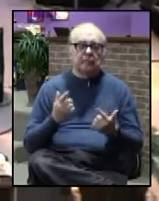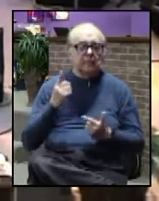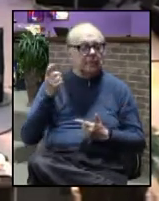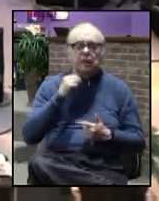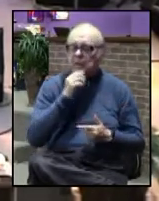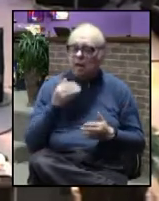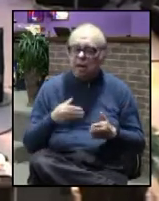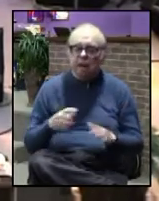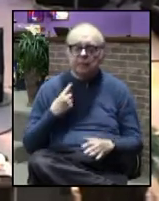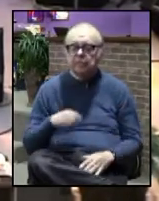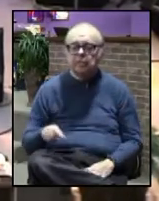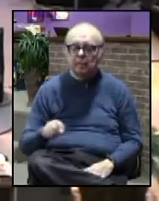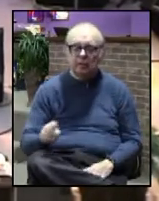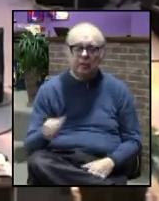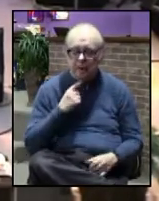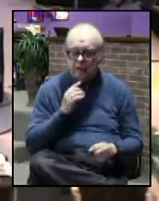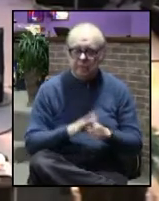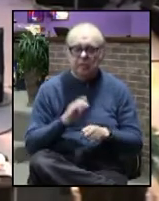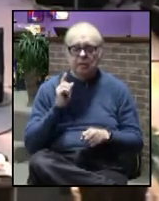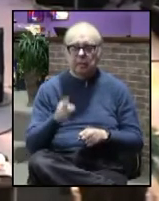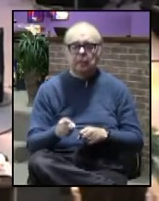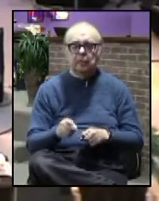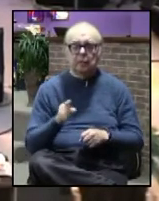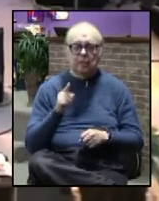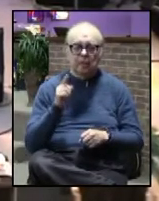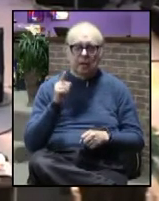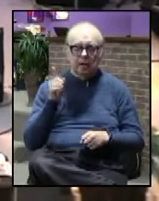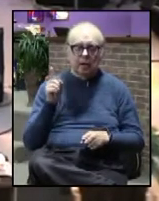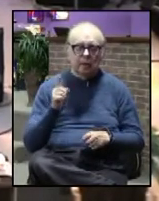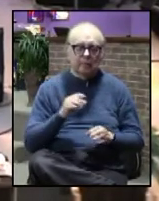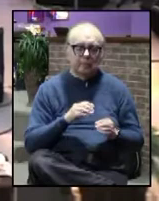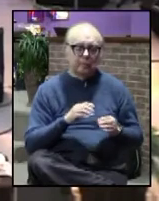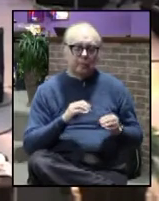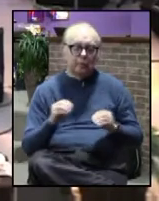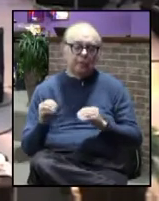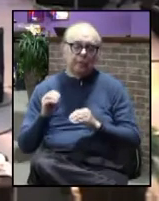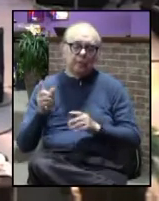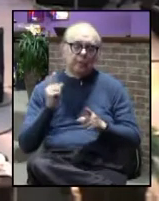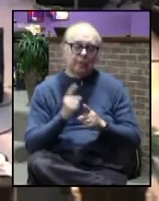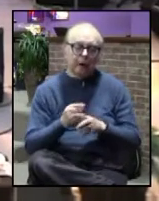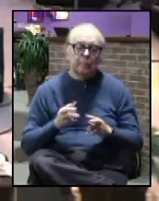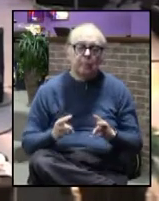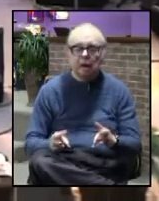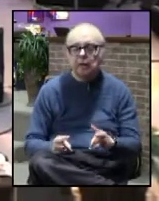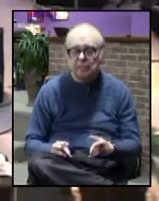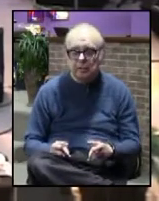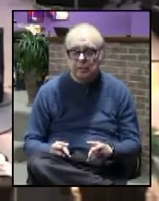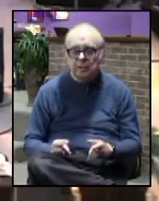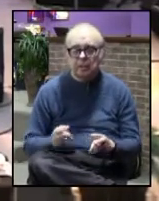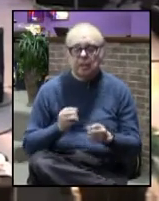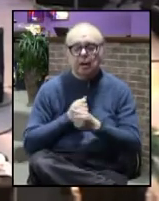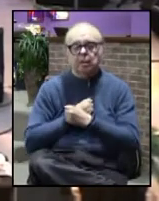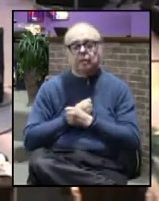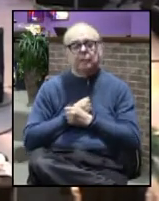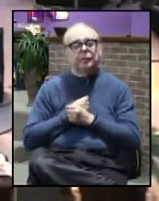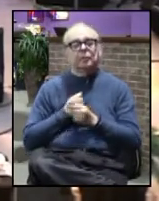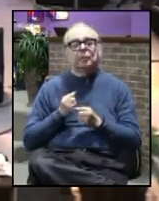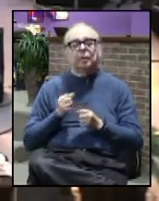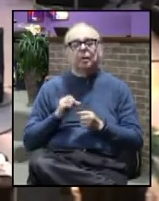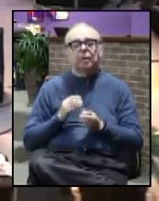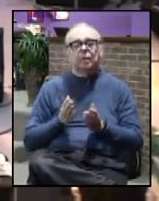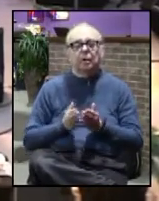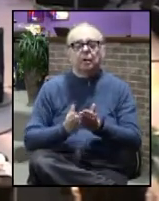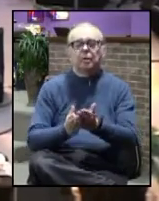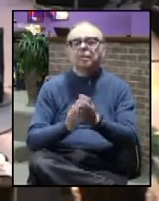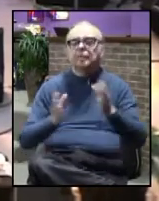just drift. I'll guarantee you, He will point you in the right direction. I love to cruise. You get on